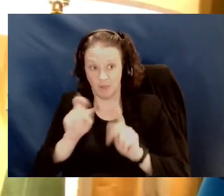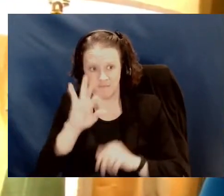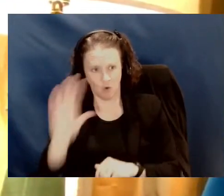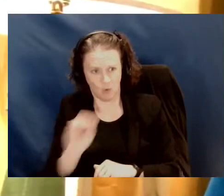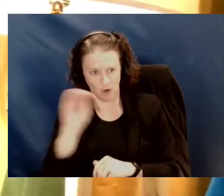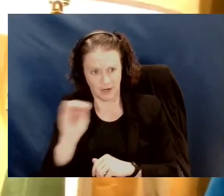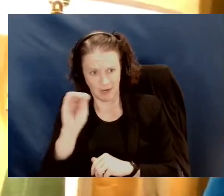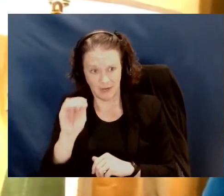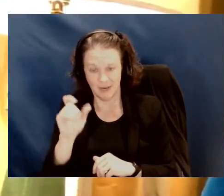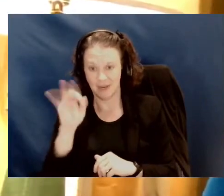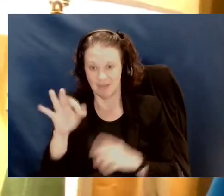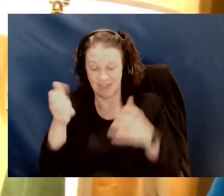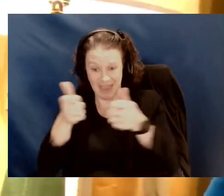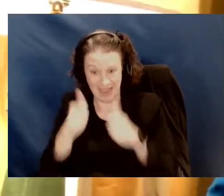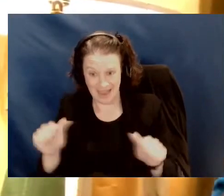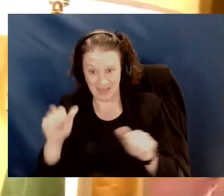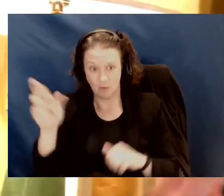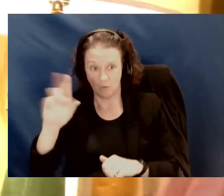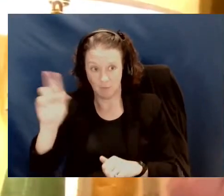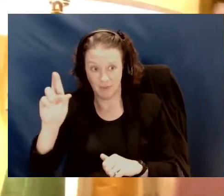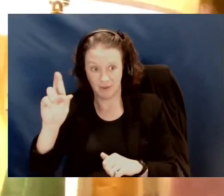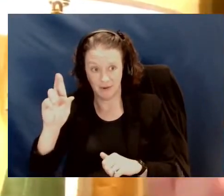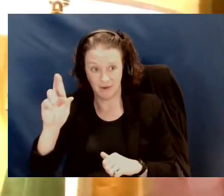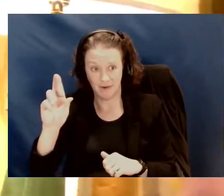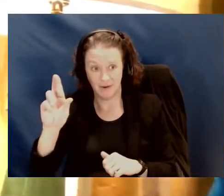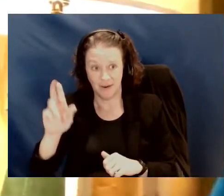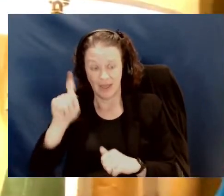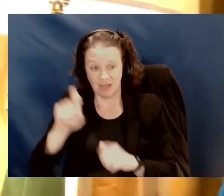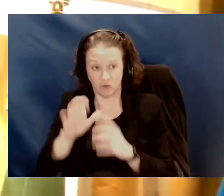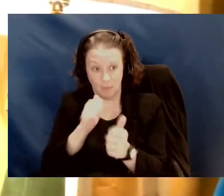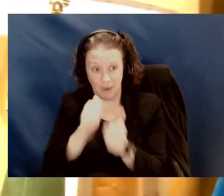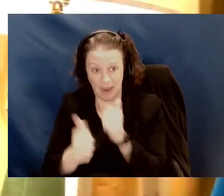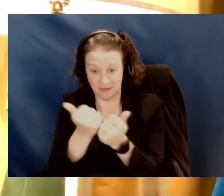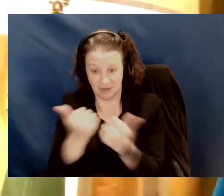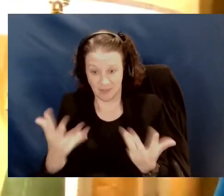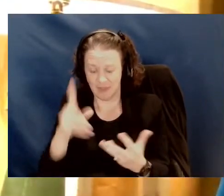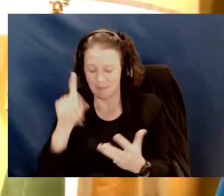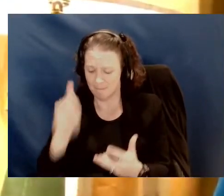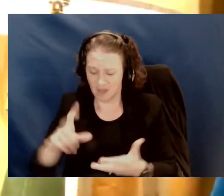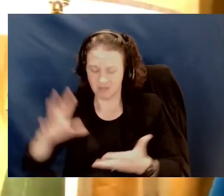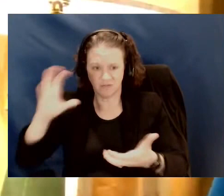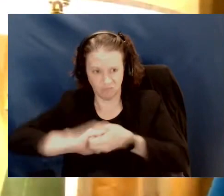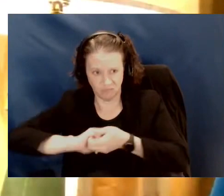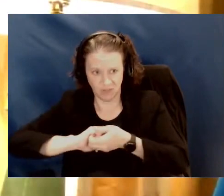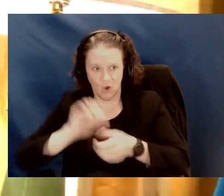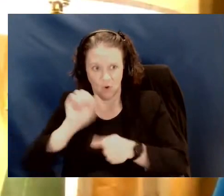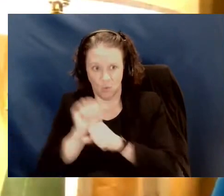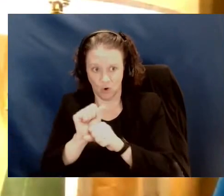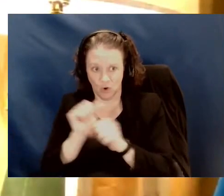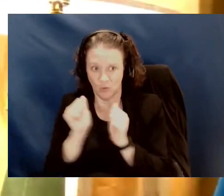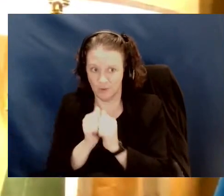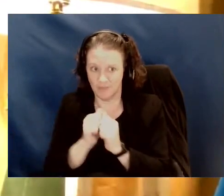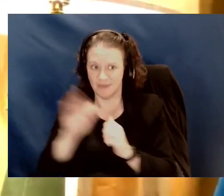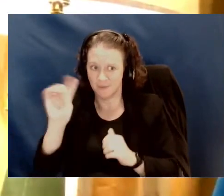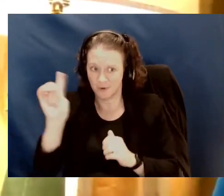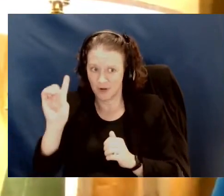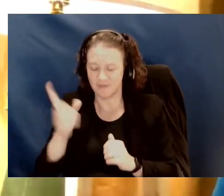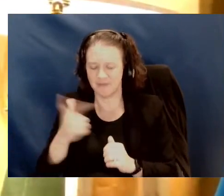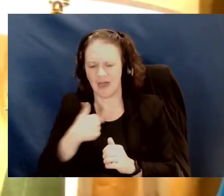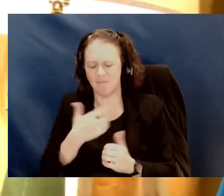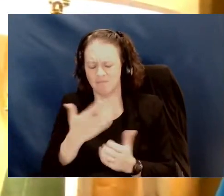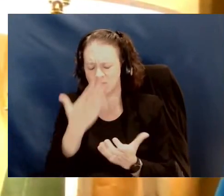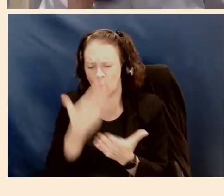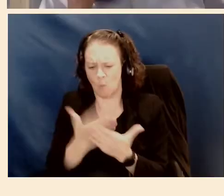any Republican has to pass anything, they have to work with Democrats. So I'm well practiced in working with Democrats.